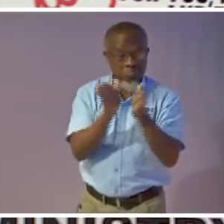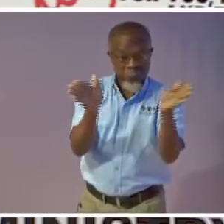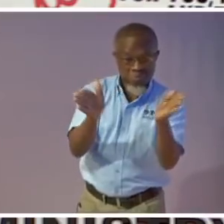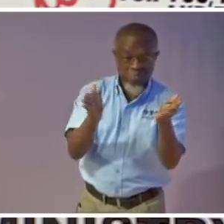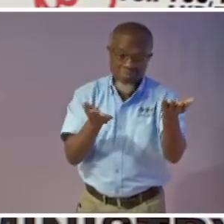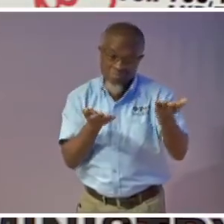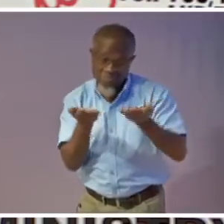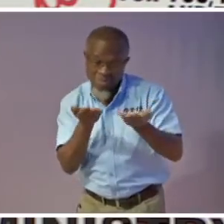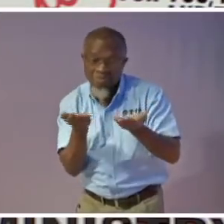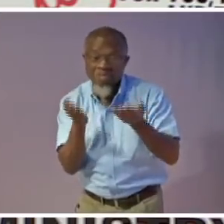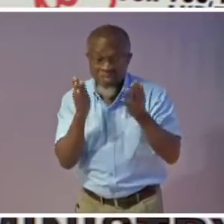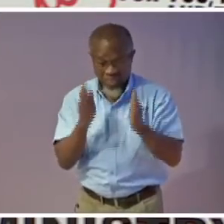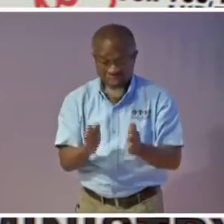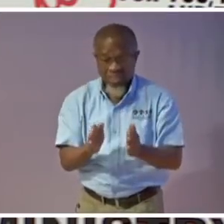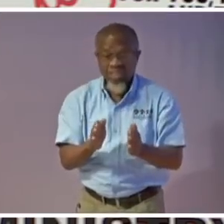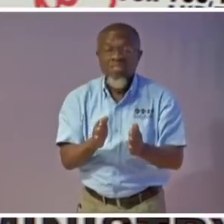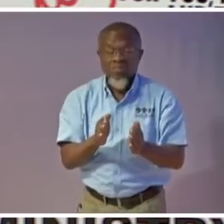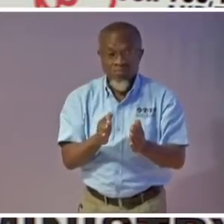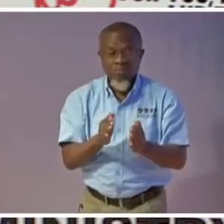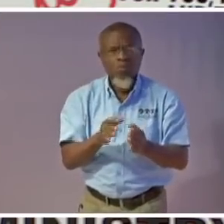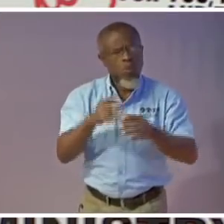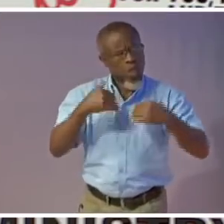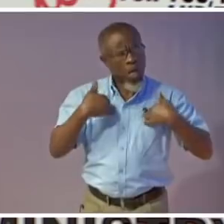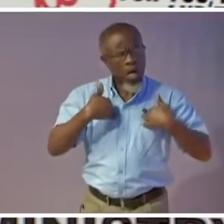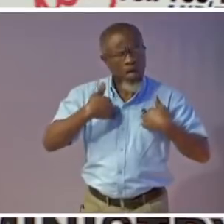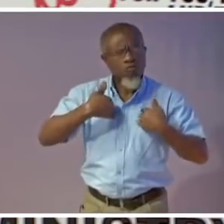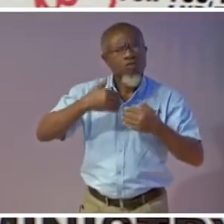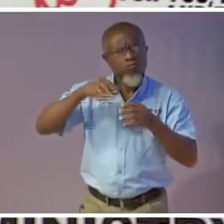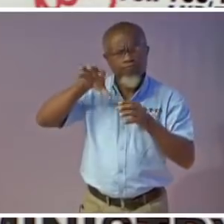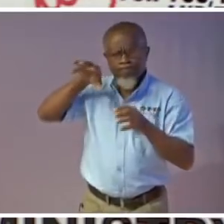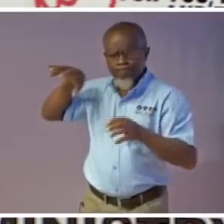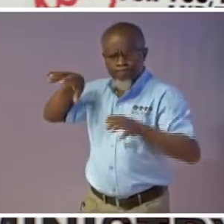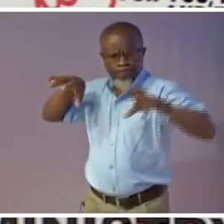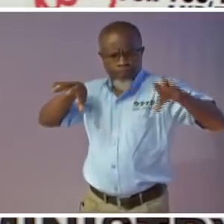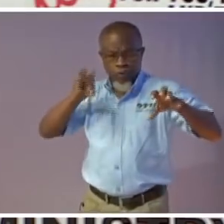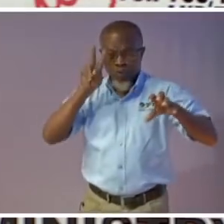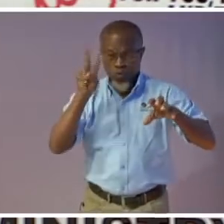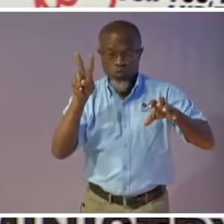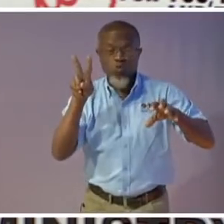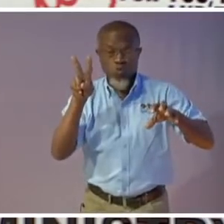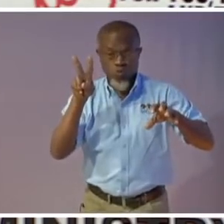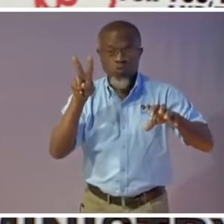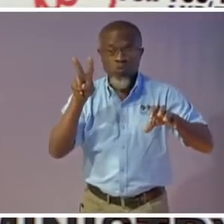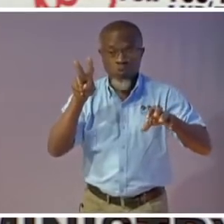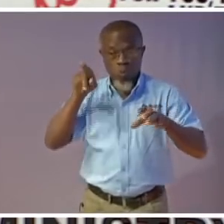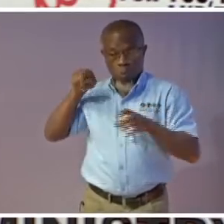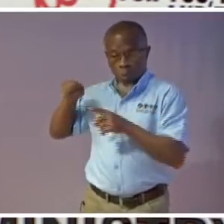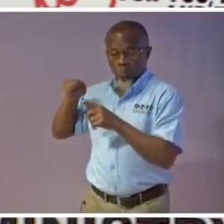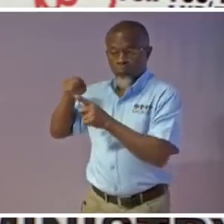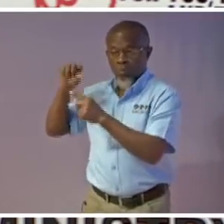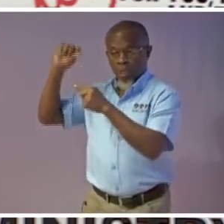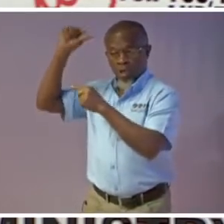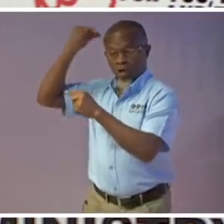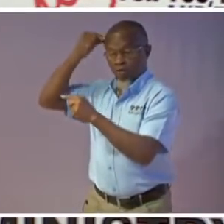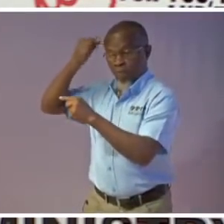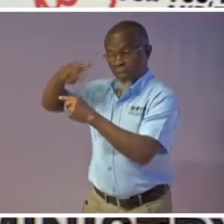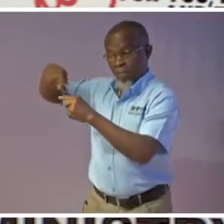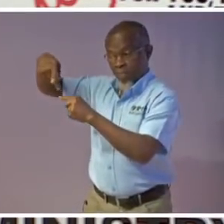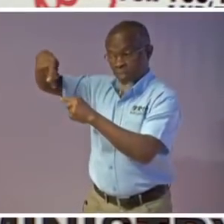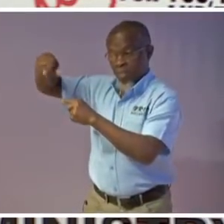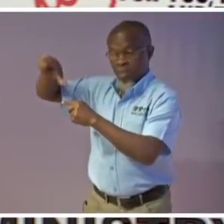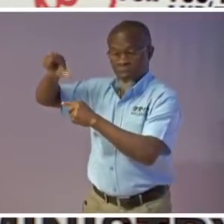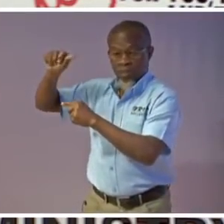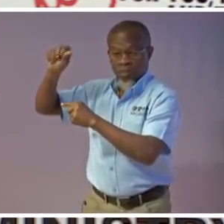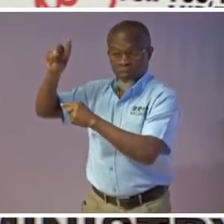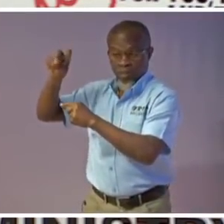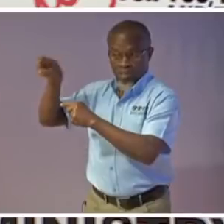easy for them, we have set up 2 separate sites for them. One at the government campus plaza in Port of Spain